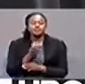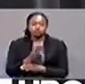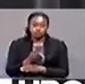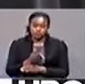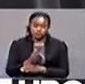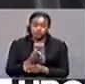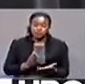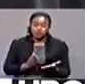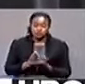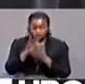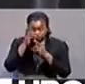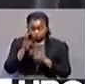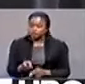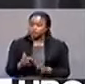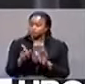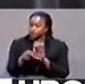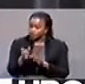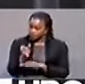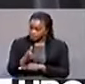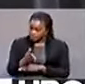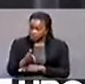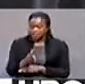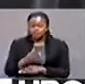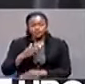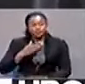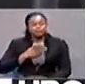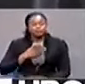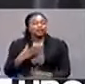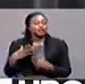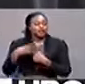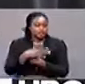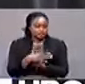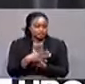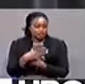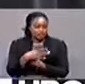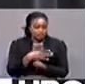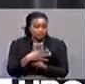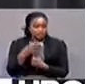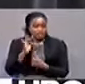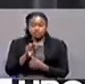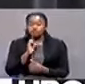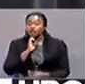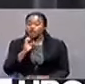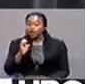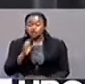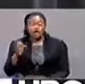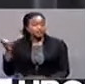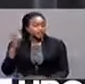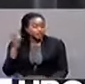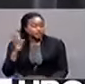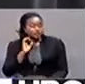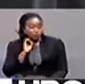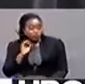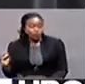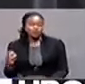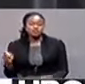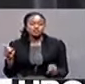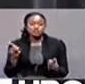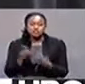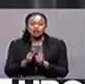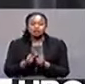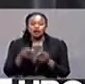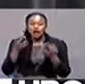Right, Honorable Prime Minister, in my culture, if you don't listen to the elders, you can get nightmares.